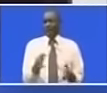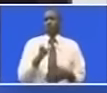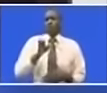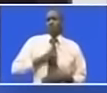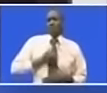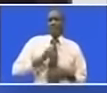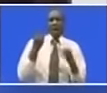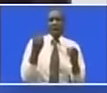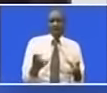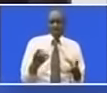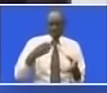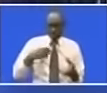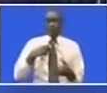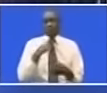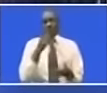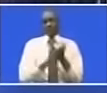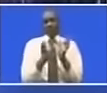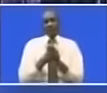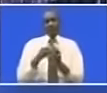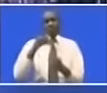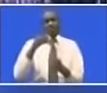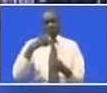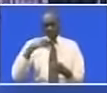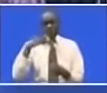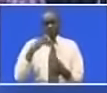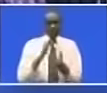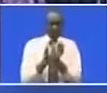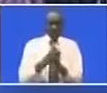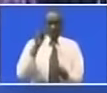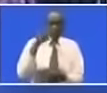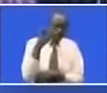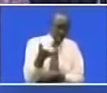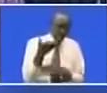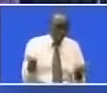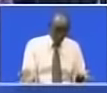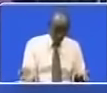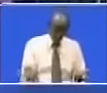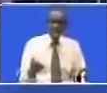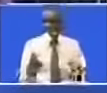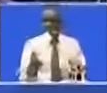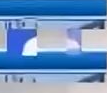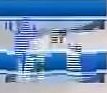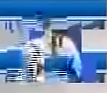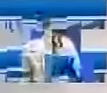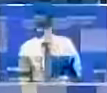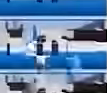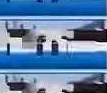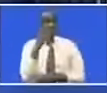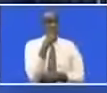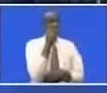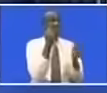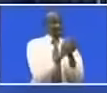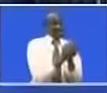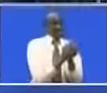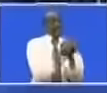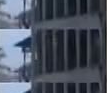women who are vying for elective posts in Tanzania. Well, it's improved somewhat, Daktari, from 2010,